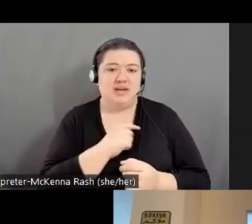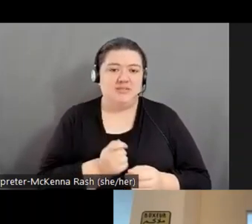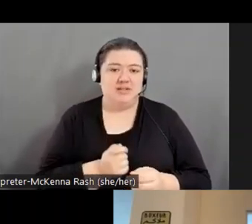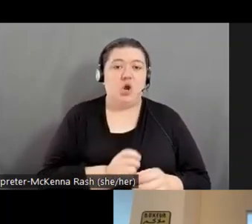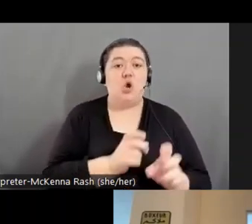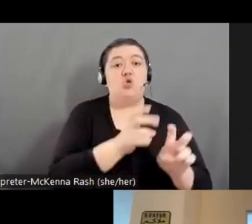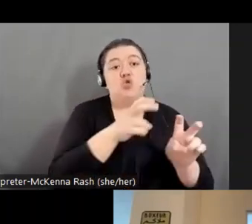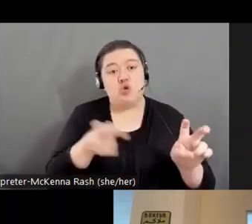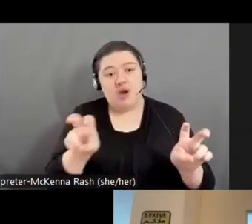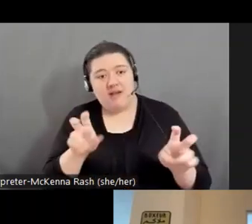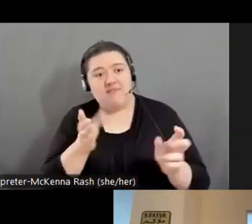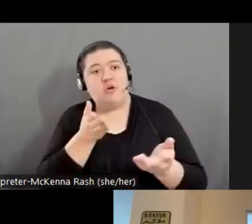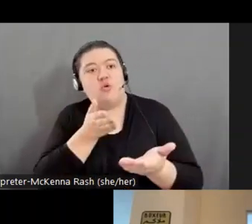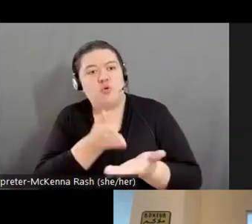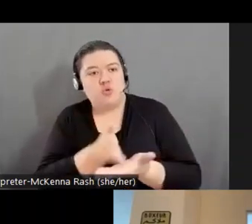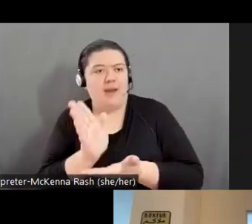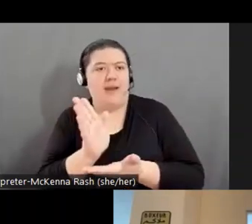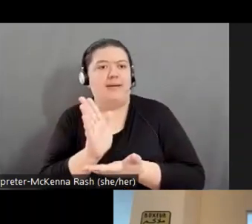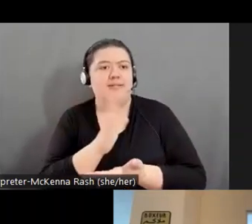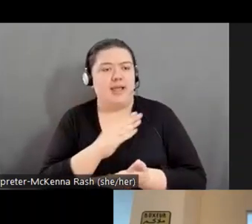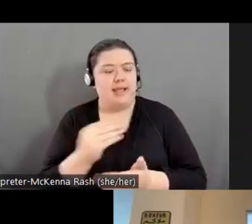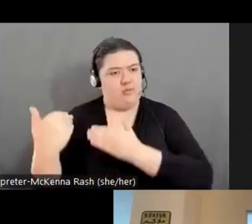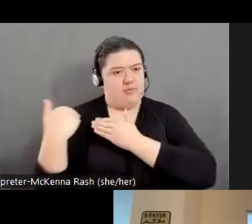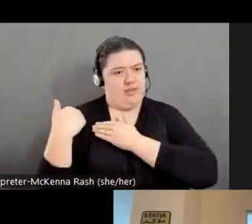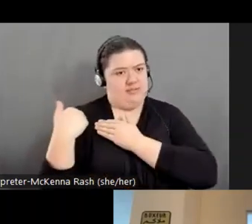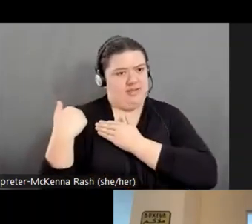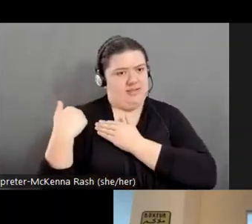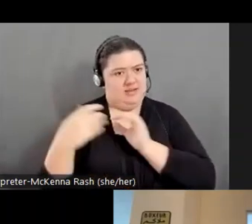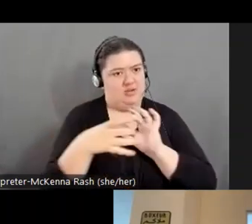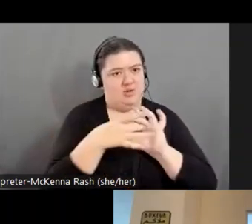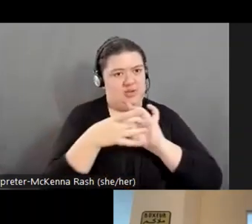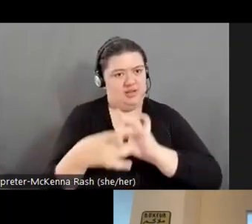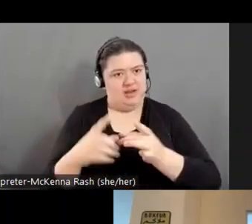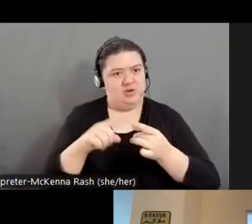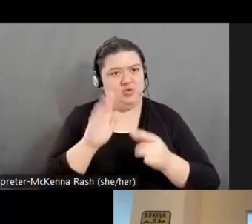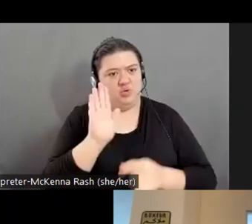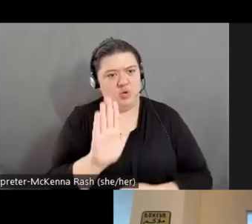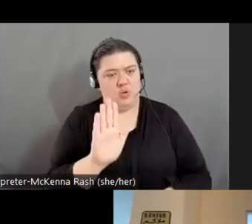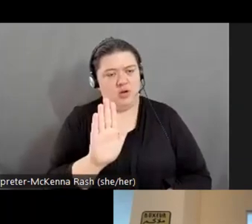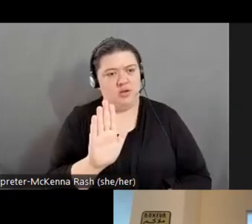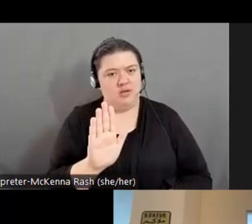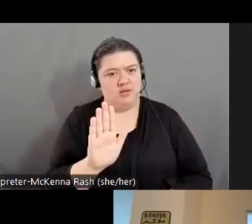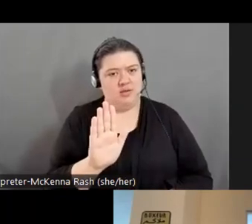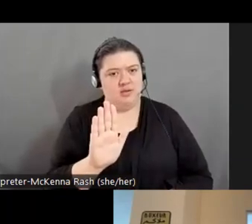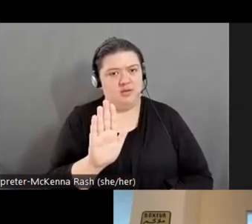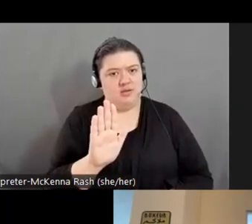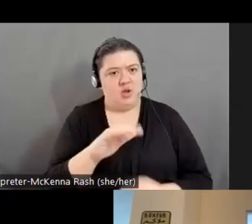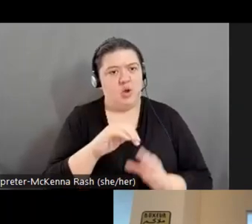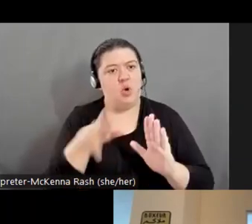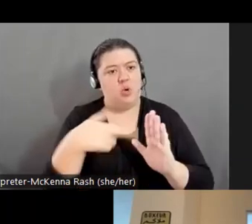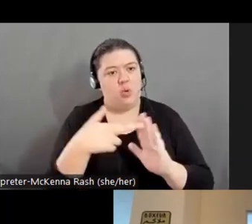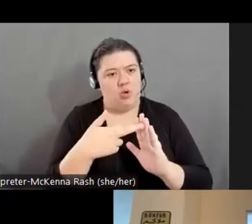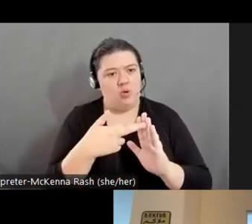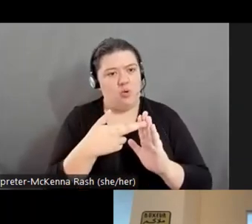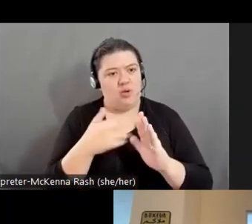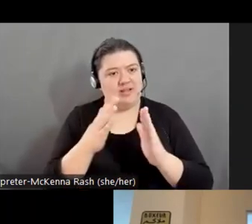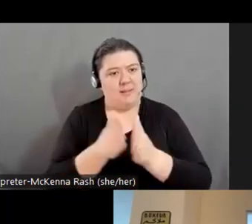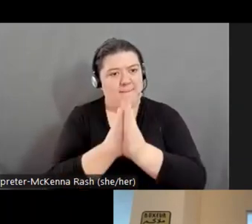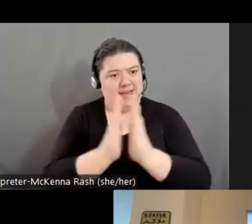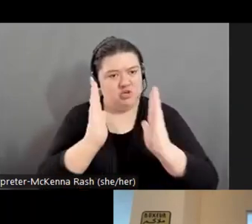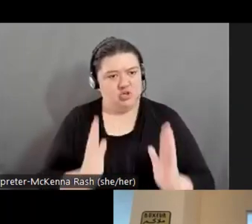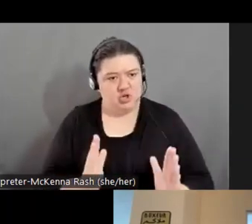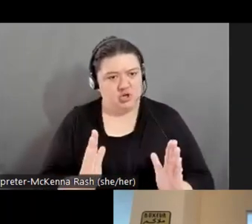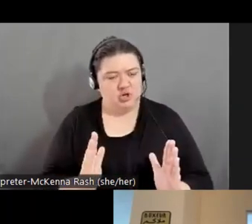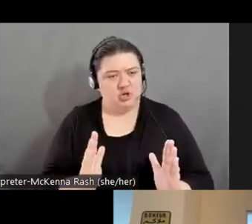transferred the rights and the responsibilities related to your role as a petitioner on